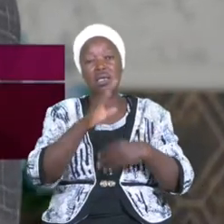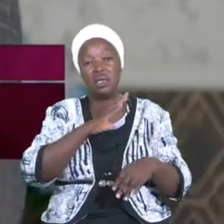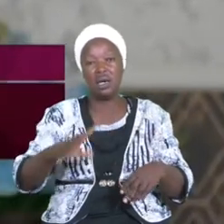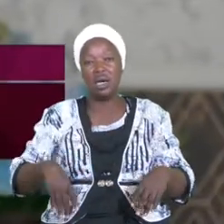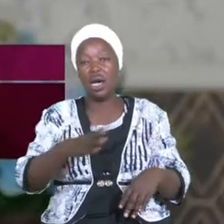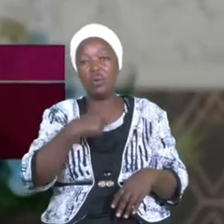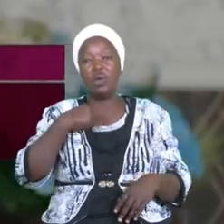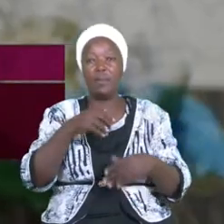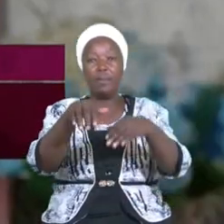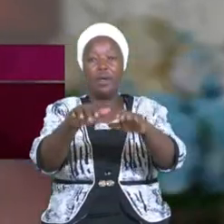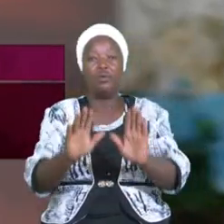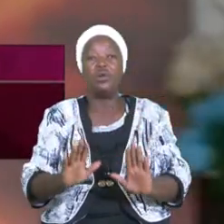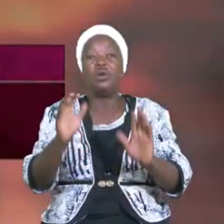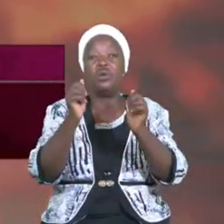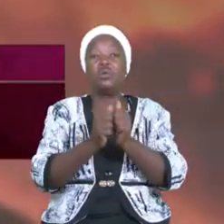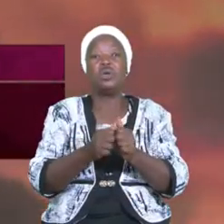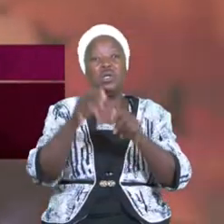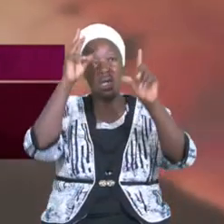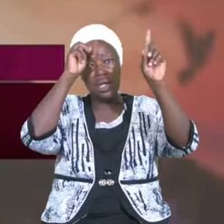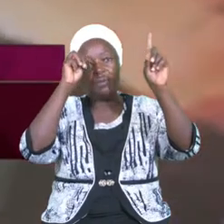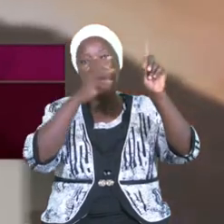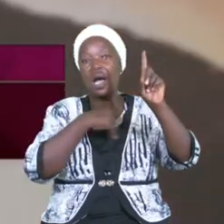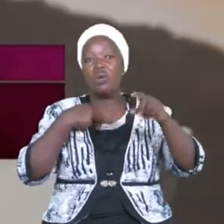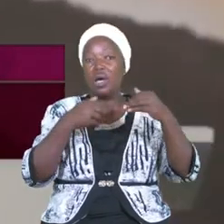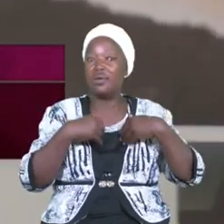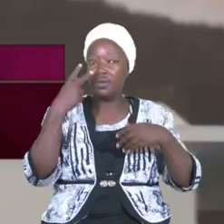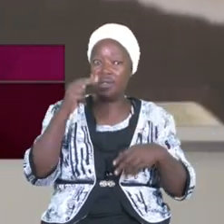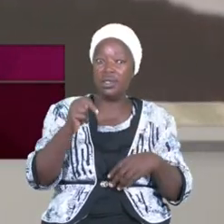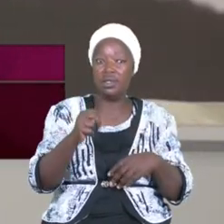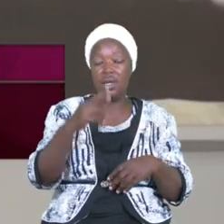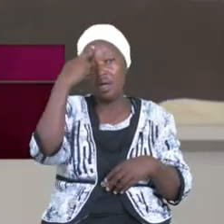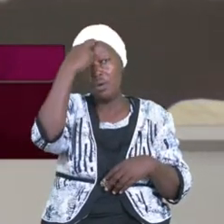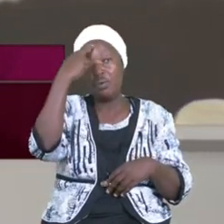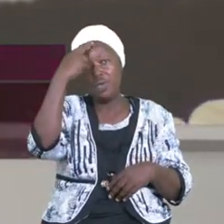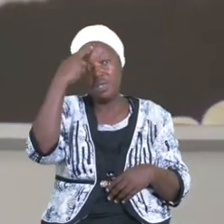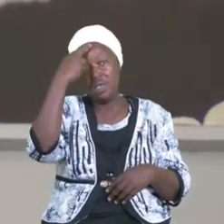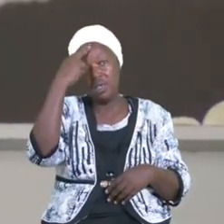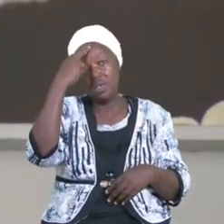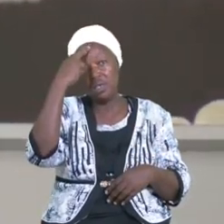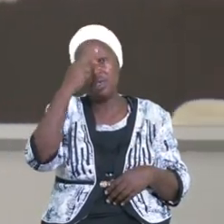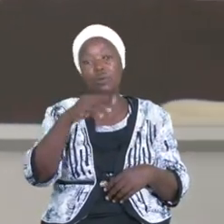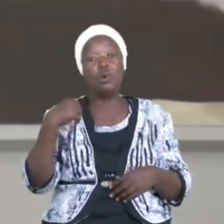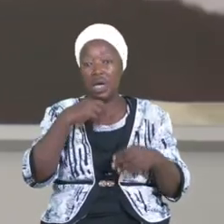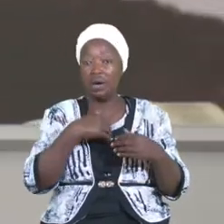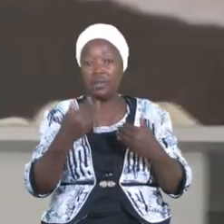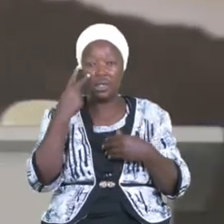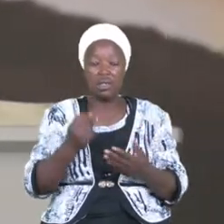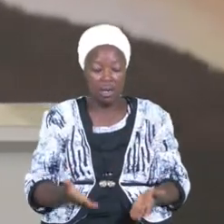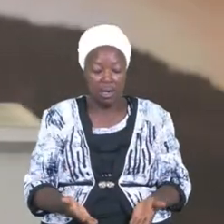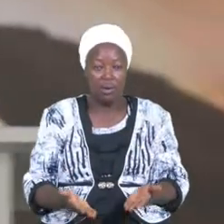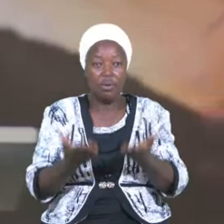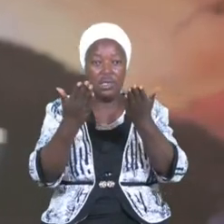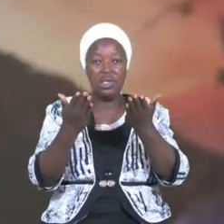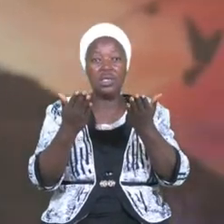him, and we have seen risen of Christ, that we're no more in the